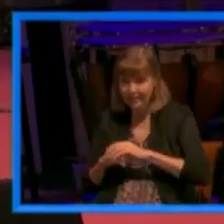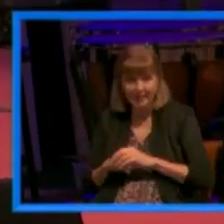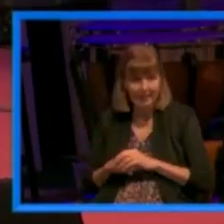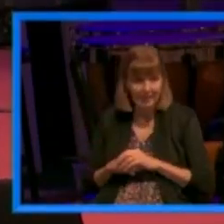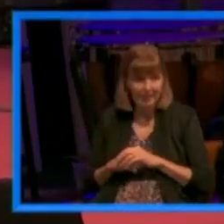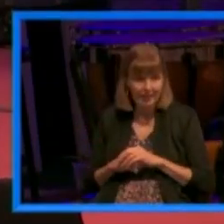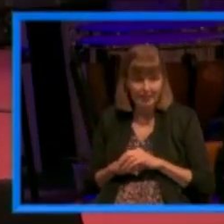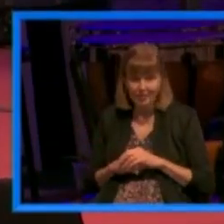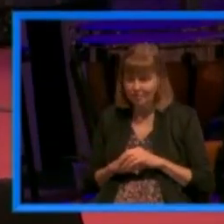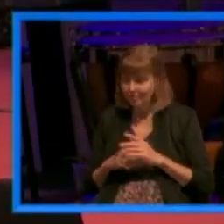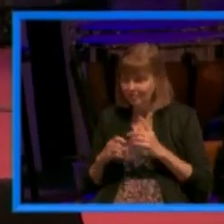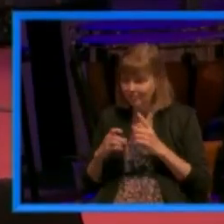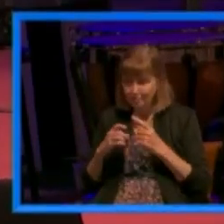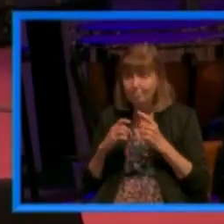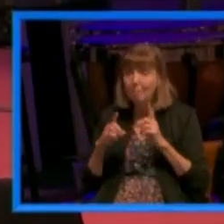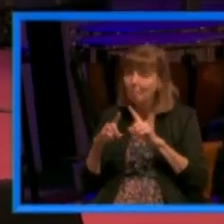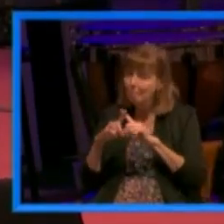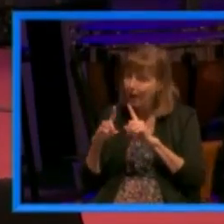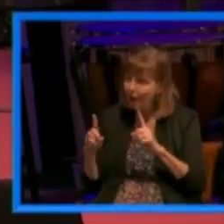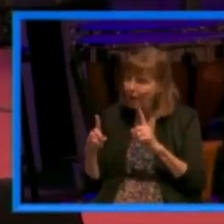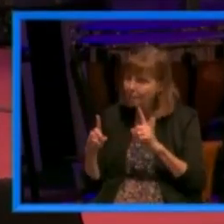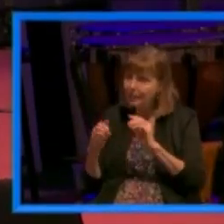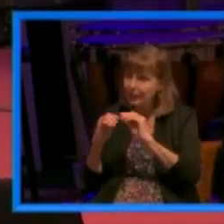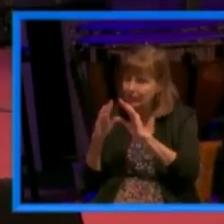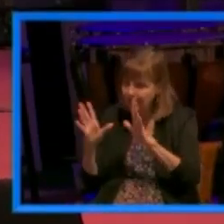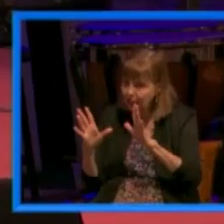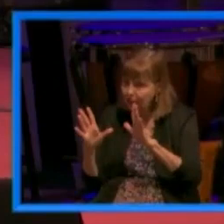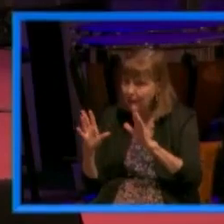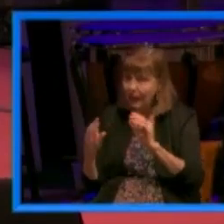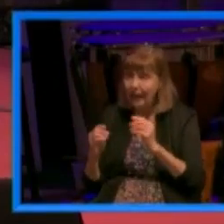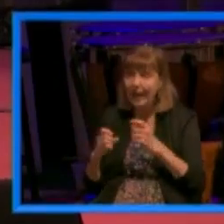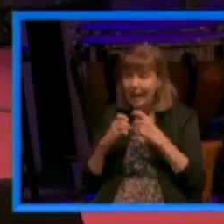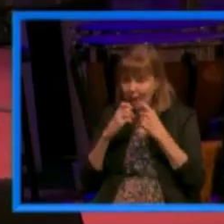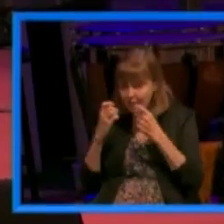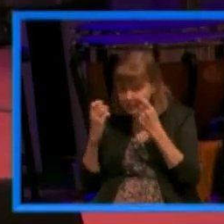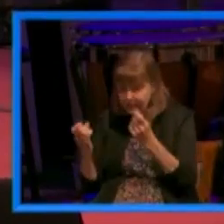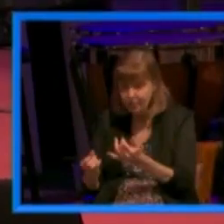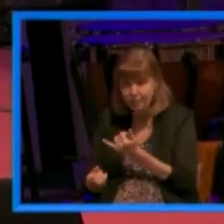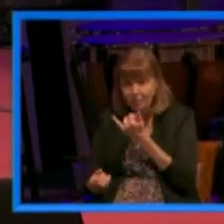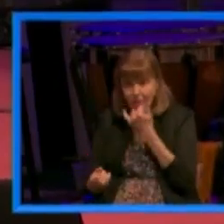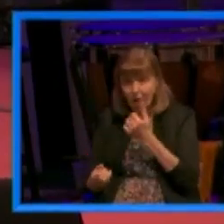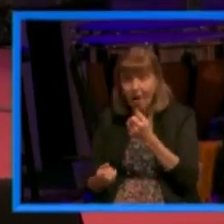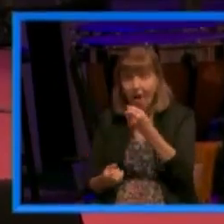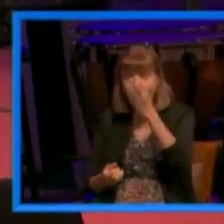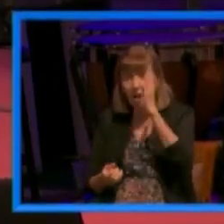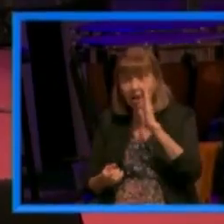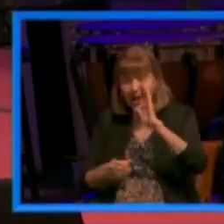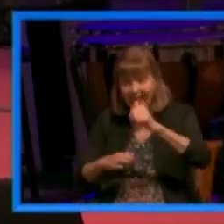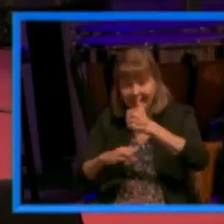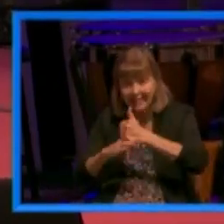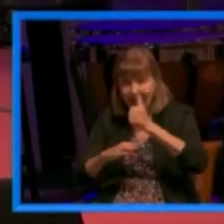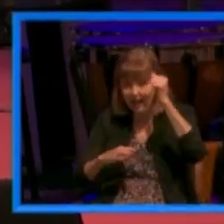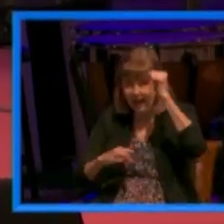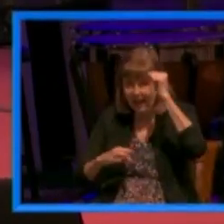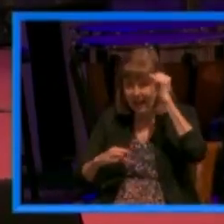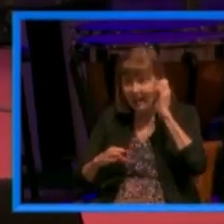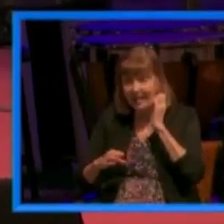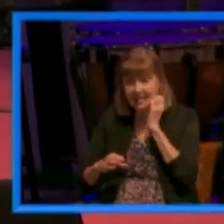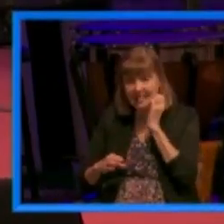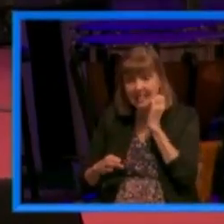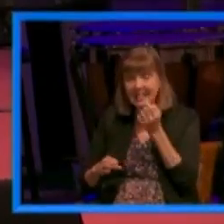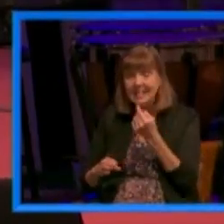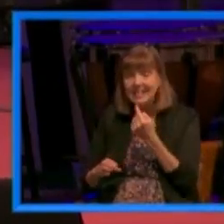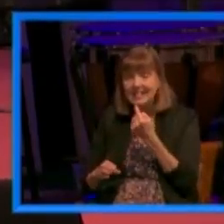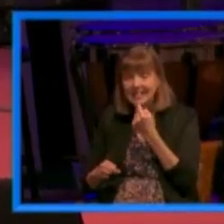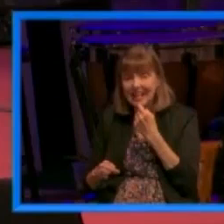Genesis chapter 1 and chapter 2, where God established Adam and Eve and said that this man and this woman shall cling together to death. It goes against